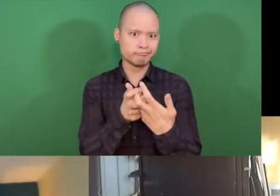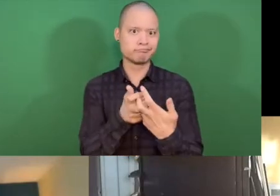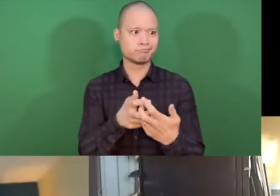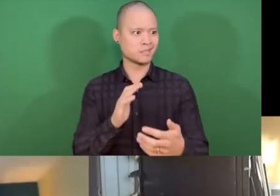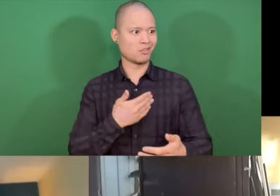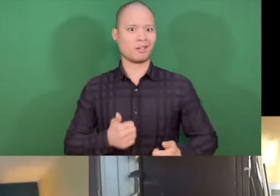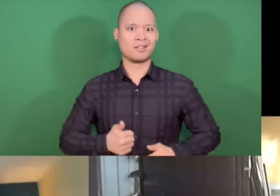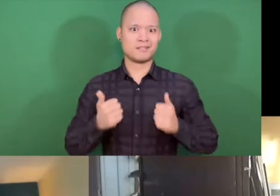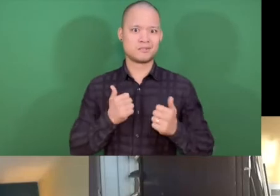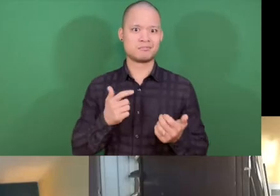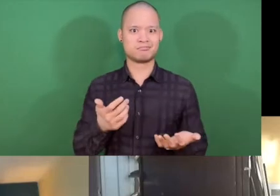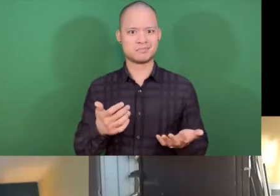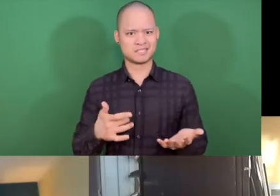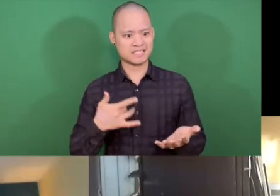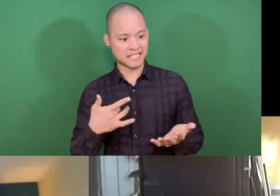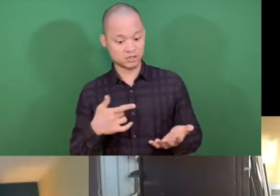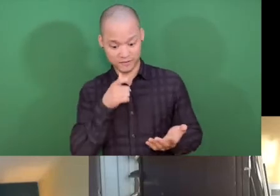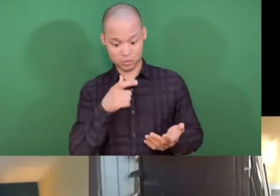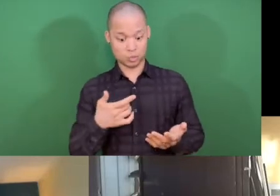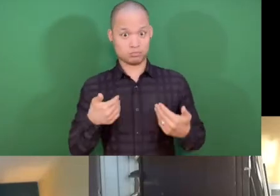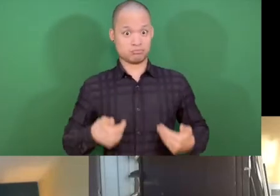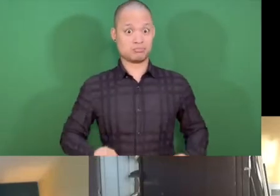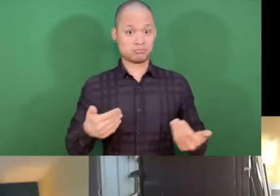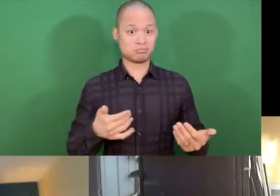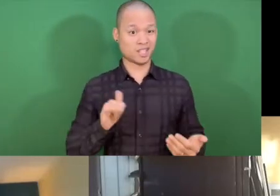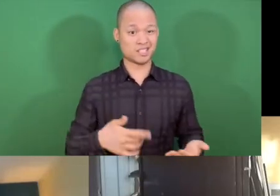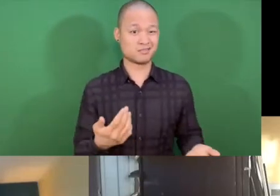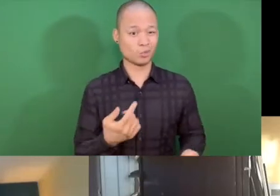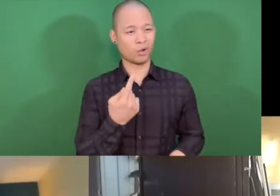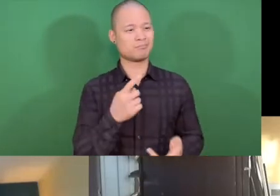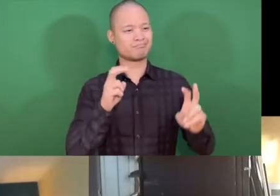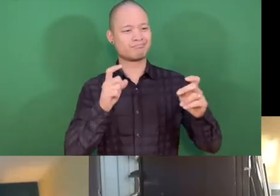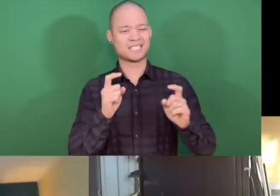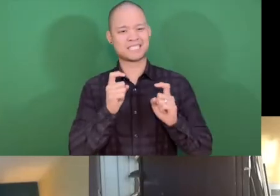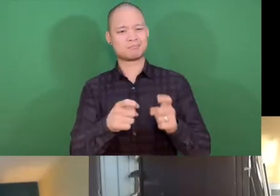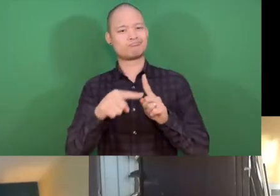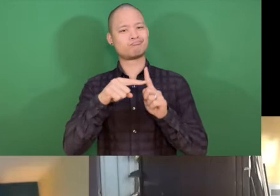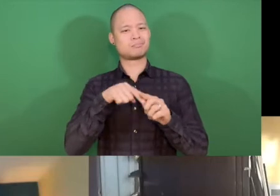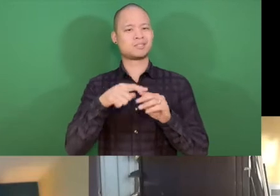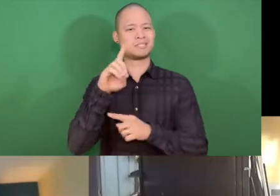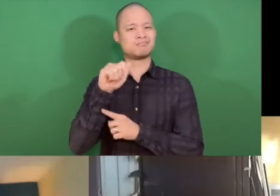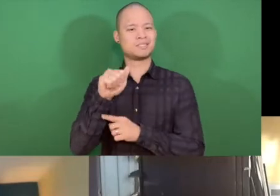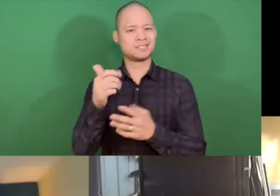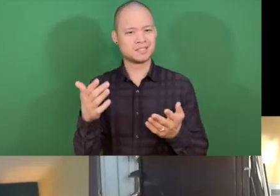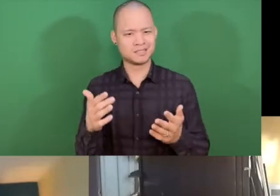our lives and in our sense of who we are. Maybe that's one of the gifts of disability, is it teaches us how to